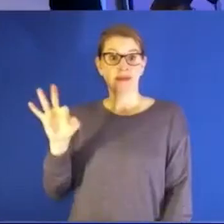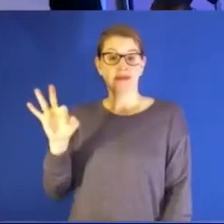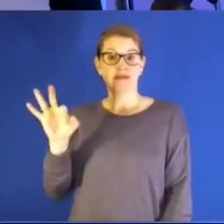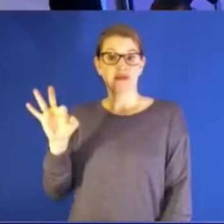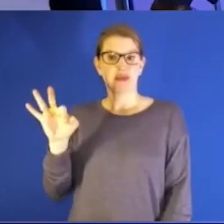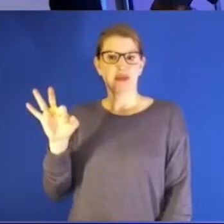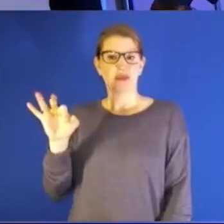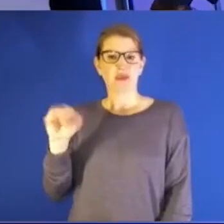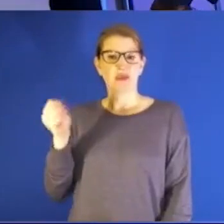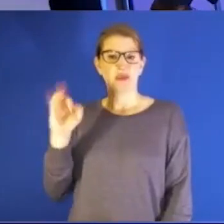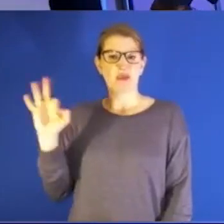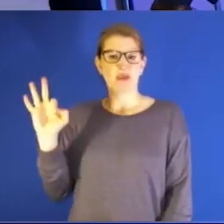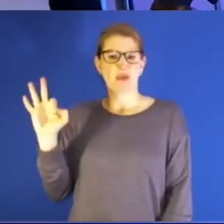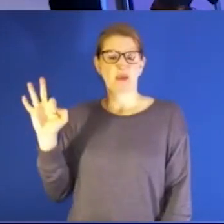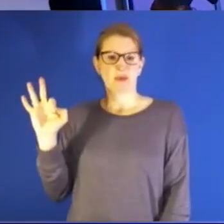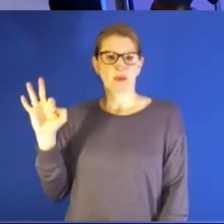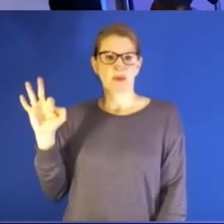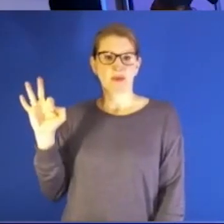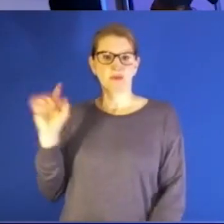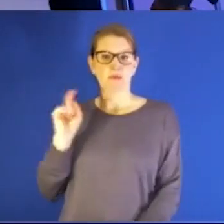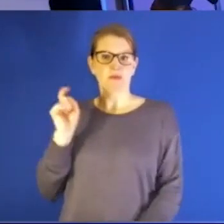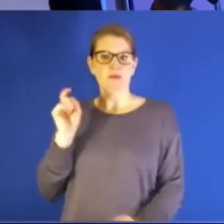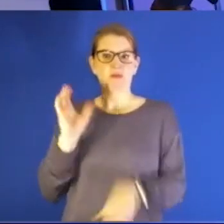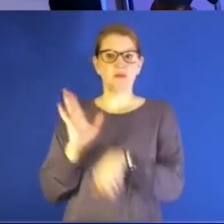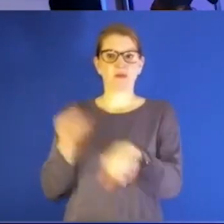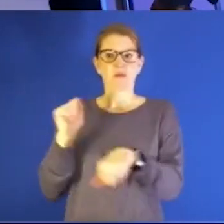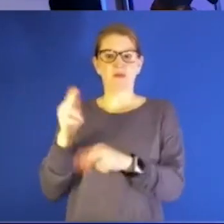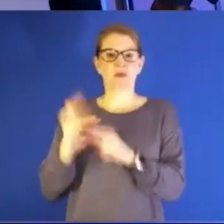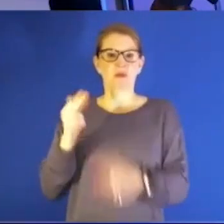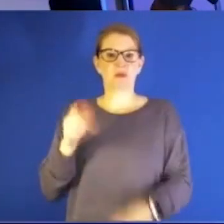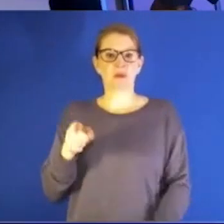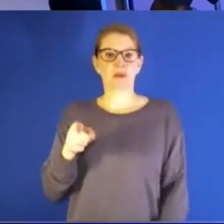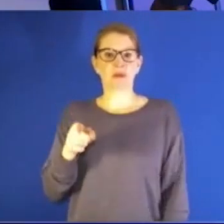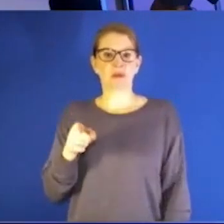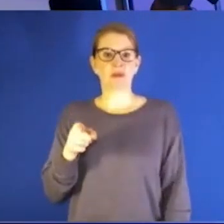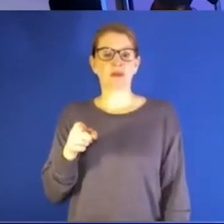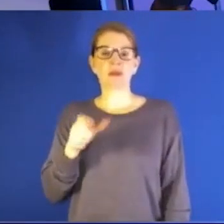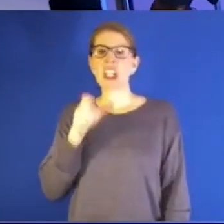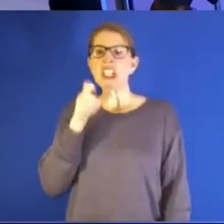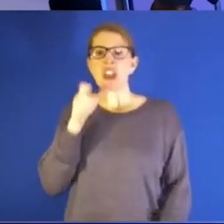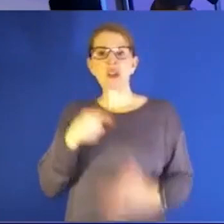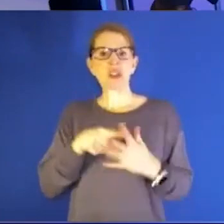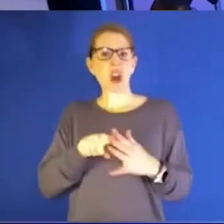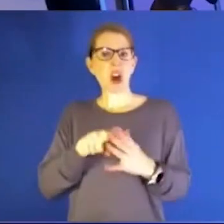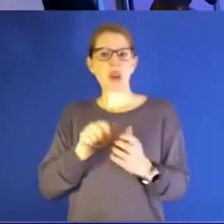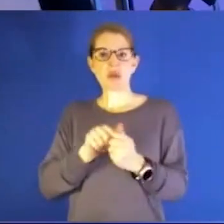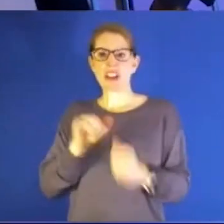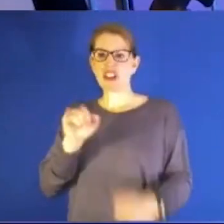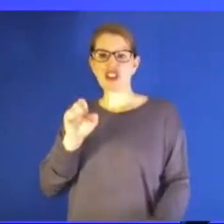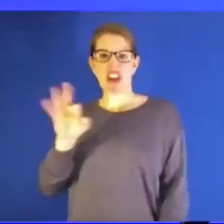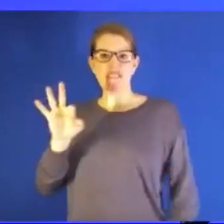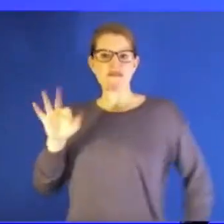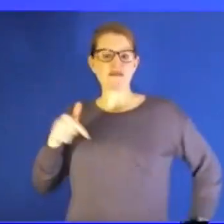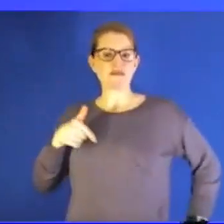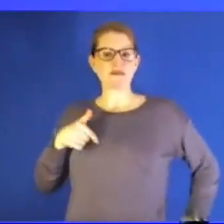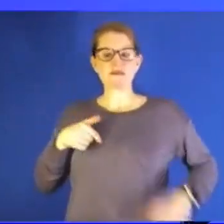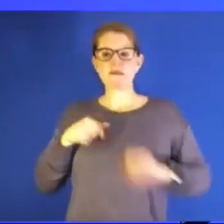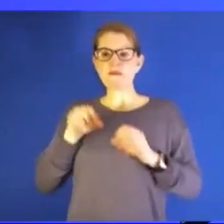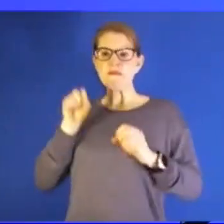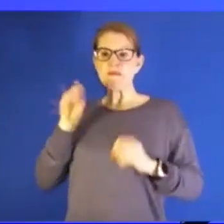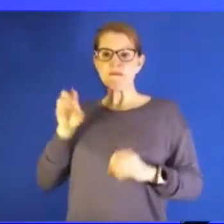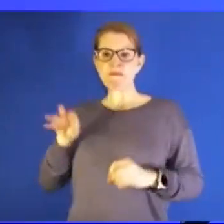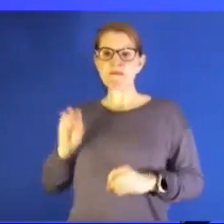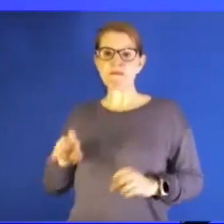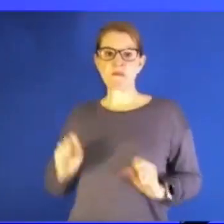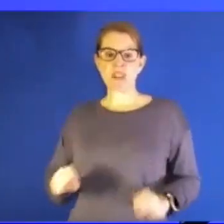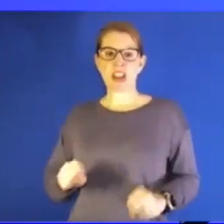Jeff. You just called him out. Sounds like he Don't knows even who get- he is. Don't even get me started with Jeff. No. There you go. I mean, I